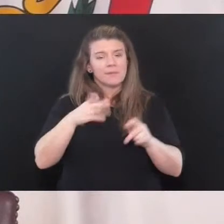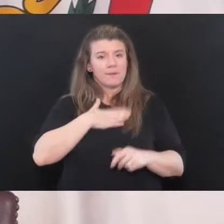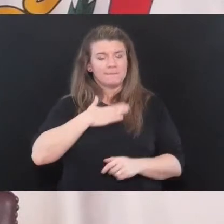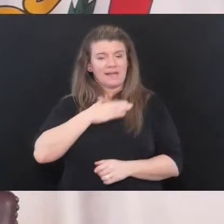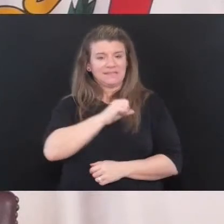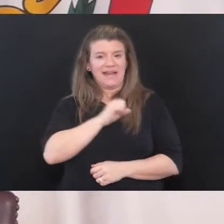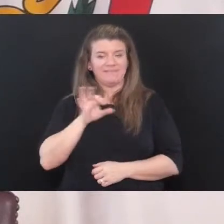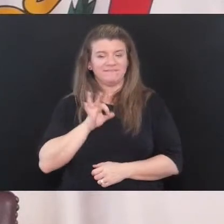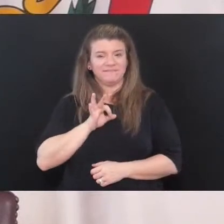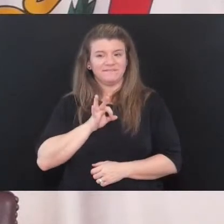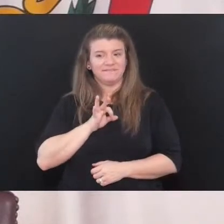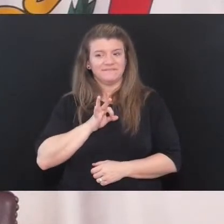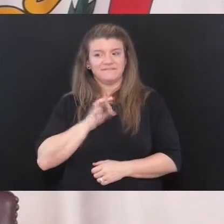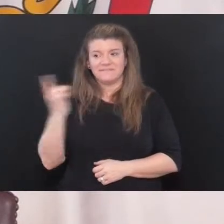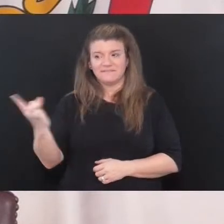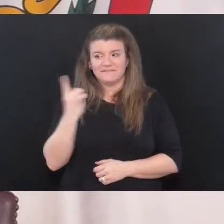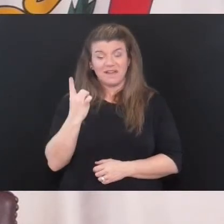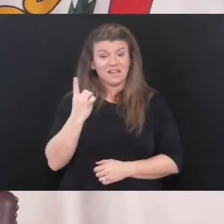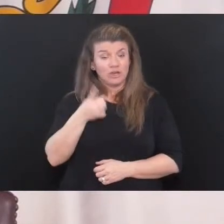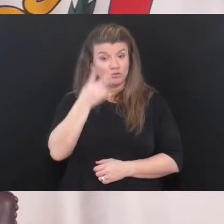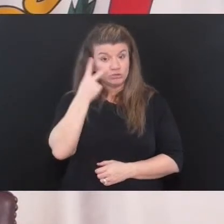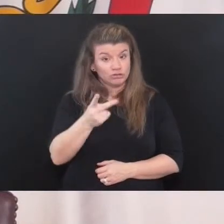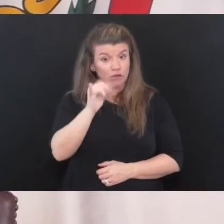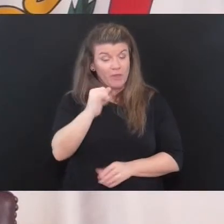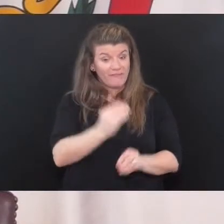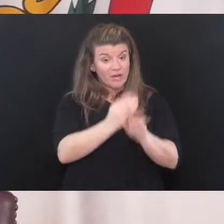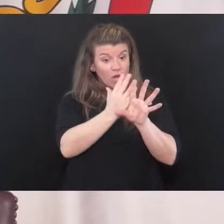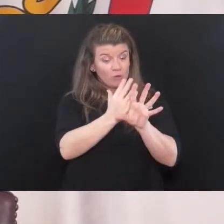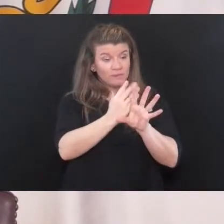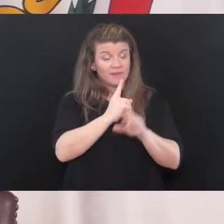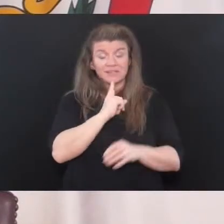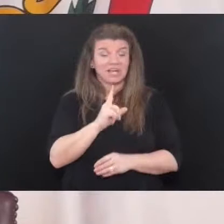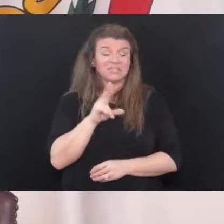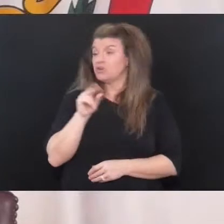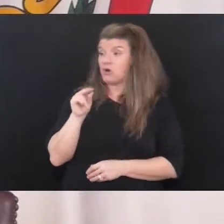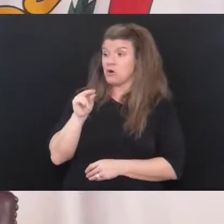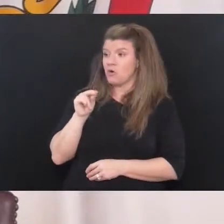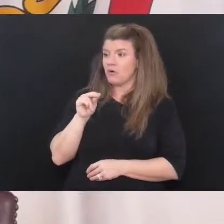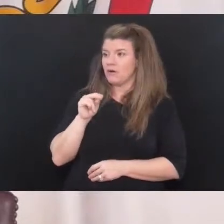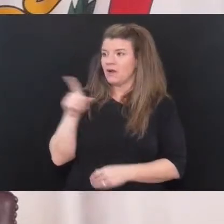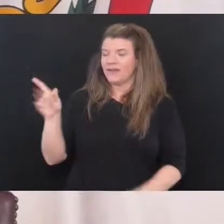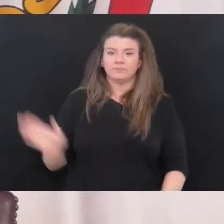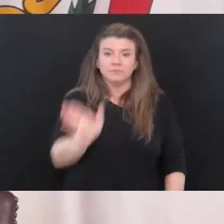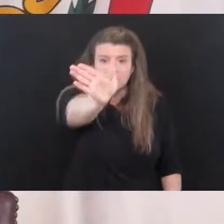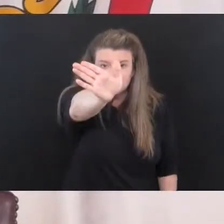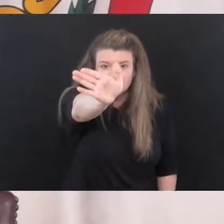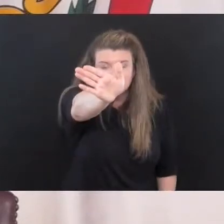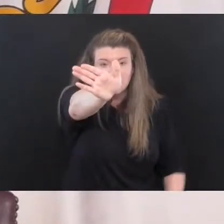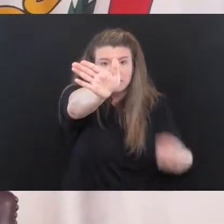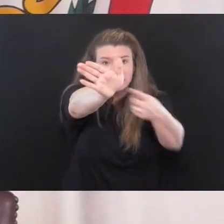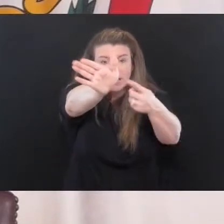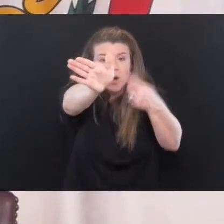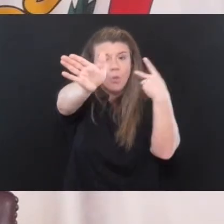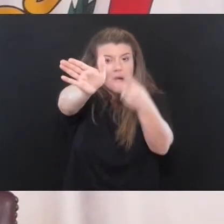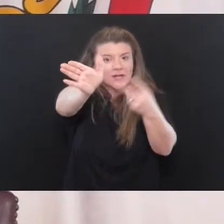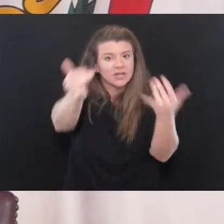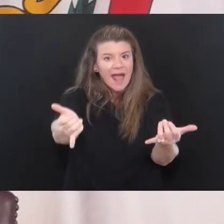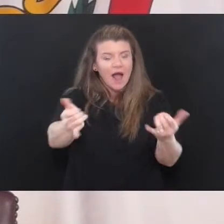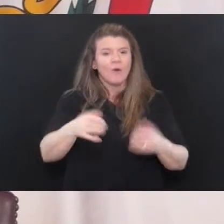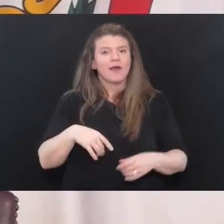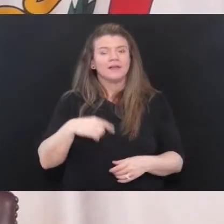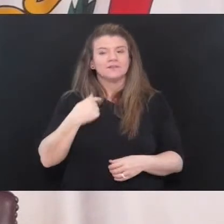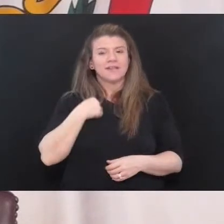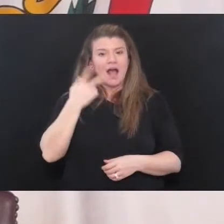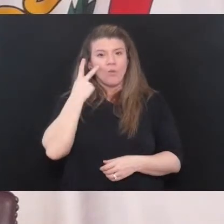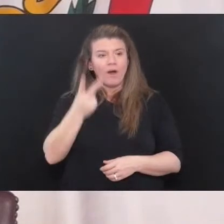staff, said, Governor, have you seen this video? And I said, no, and they just kind of jammed it up in my face and everything, and I watched it kind of on the run